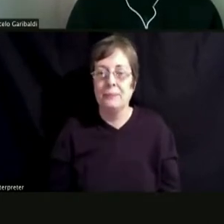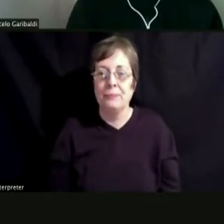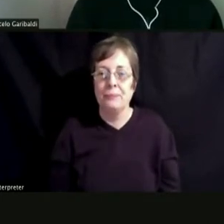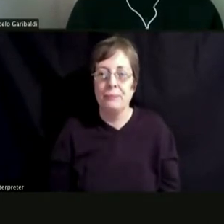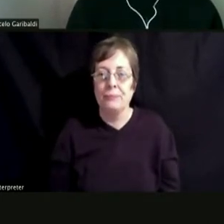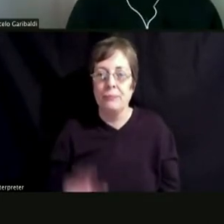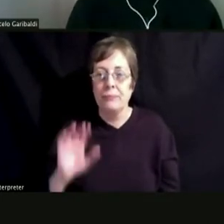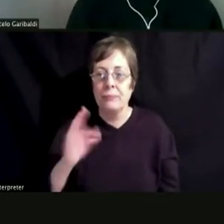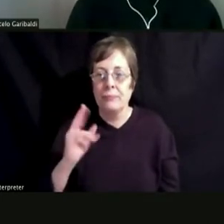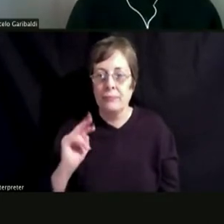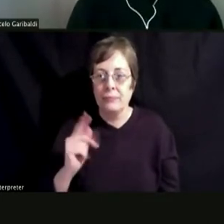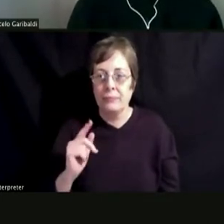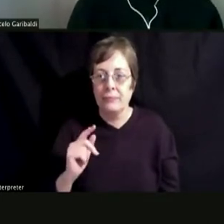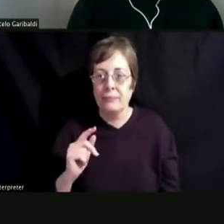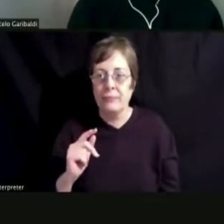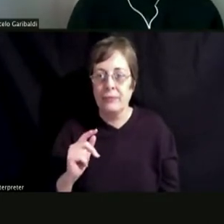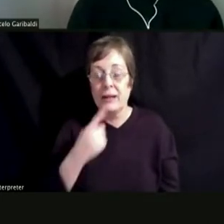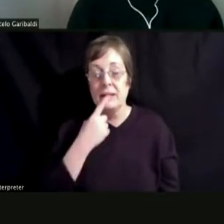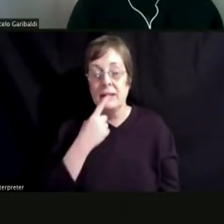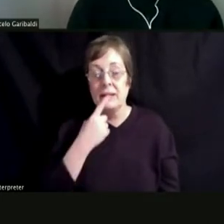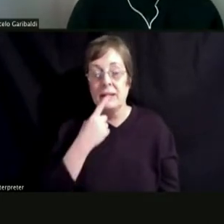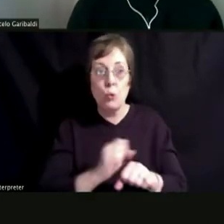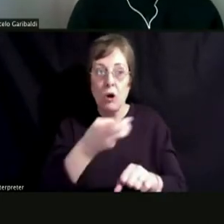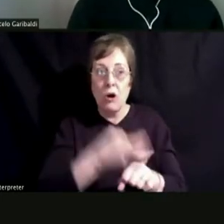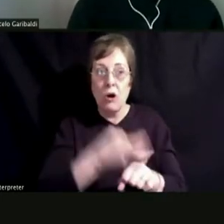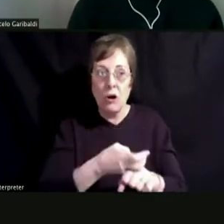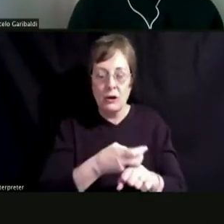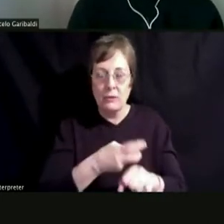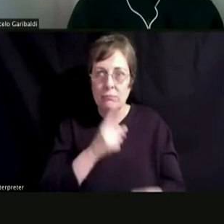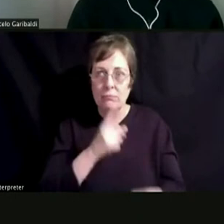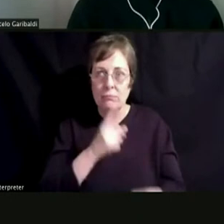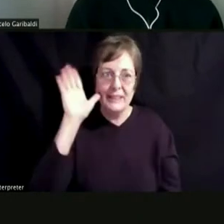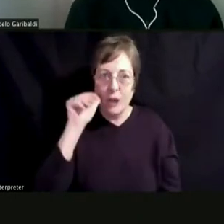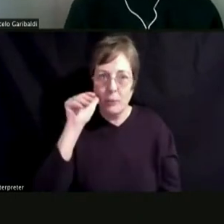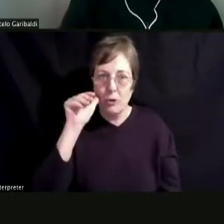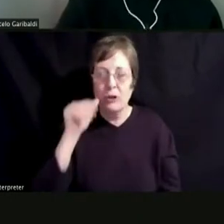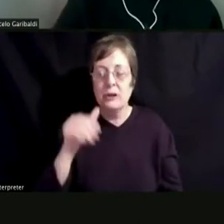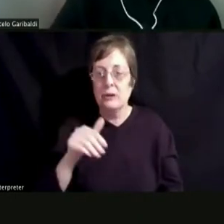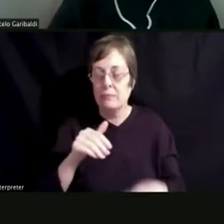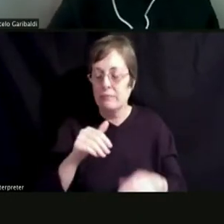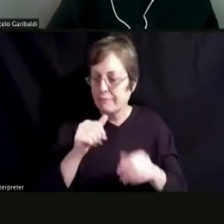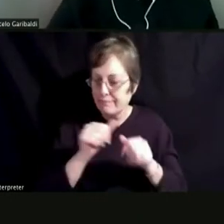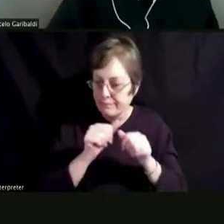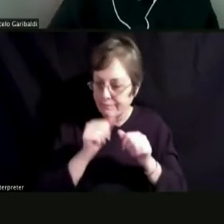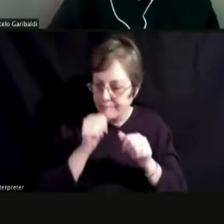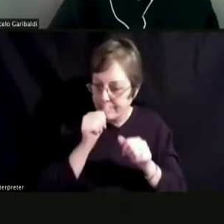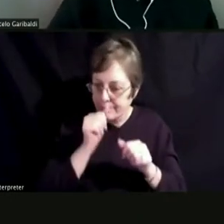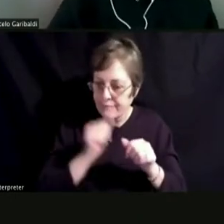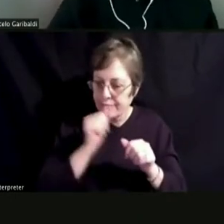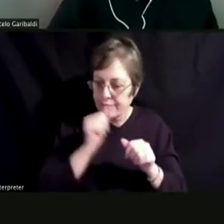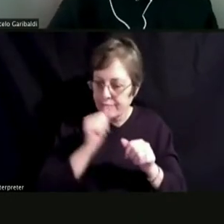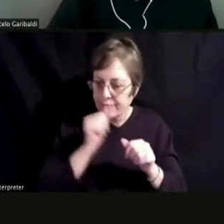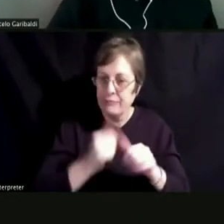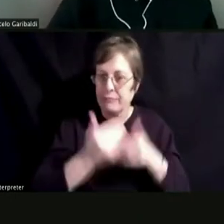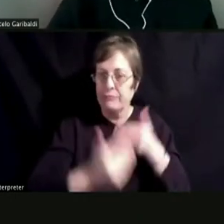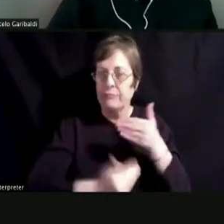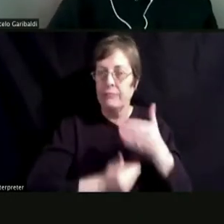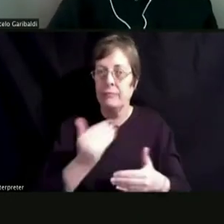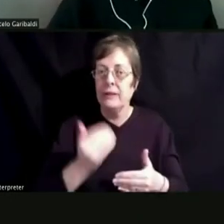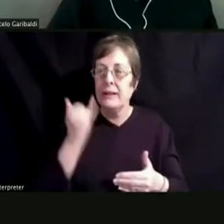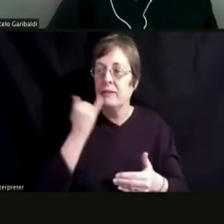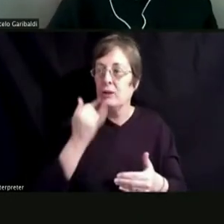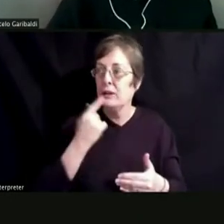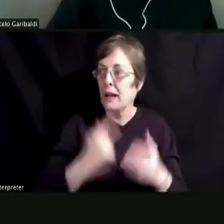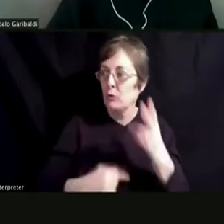I would say work hard and be stubborn. Be persistent. Somebody tells you no, just say, okay, thank